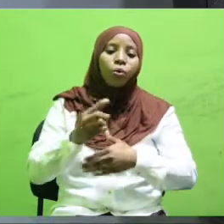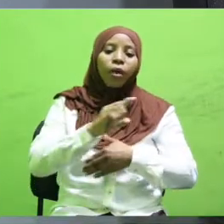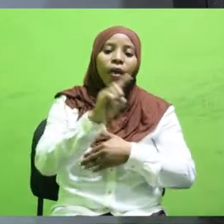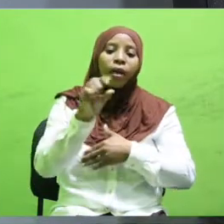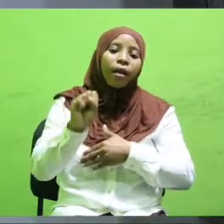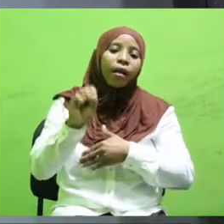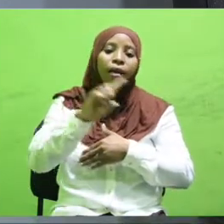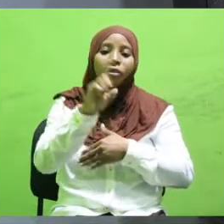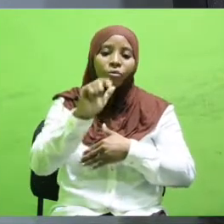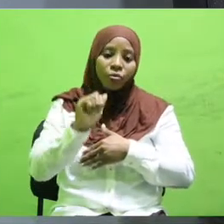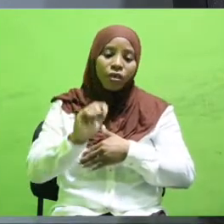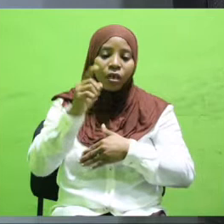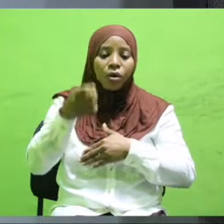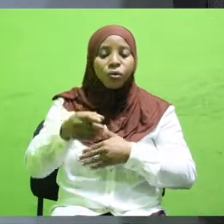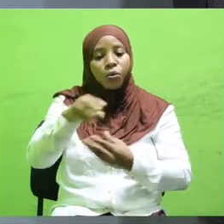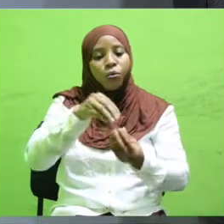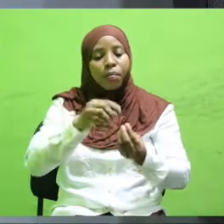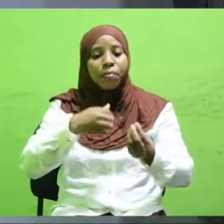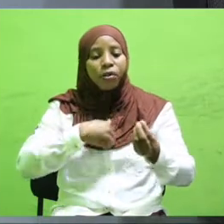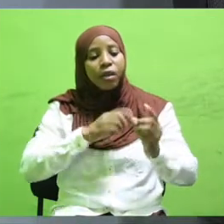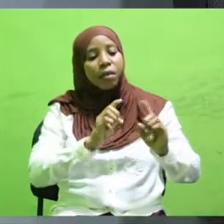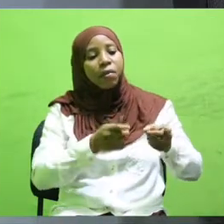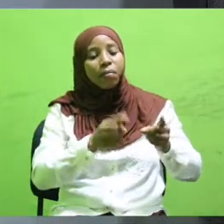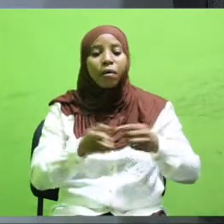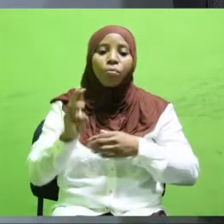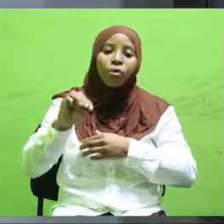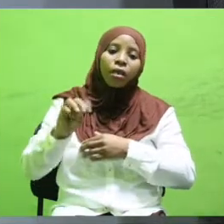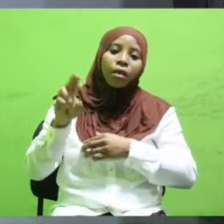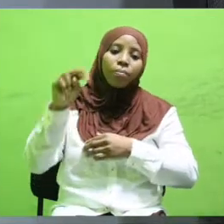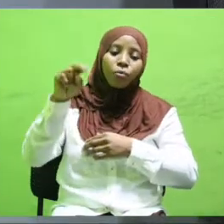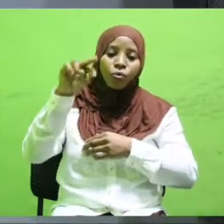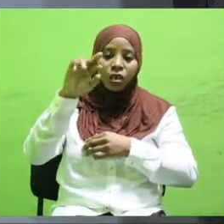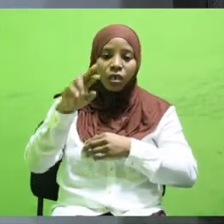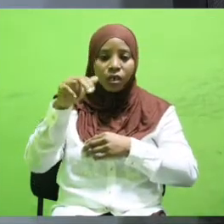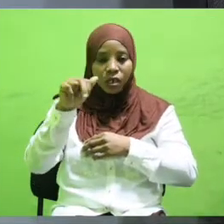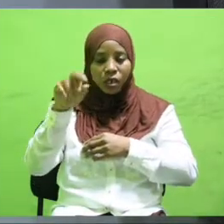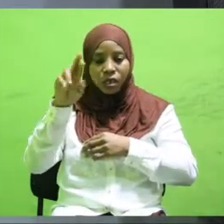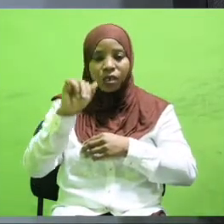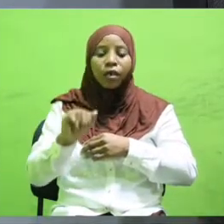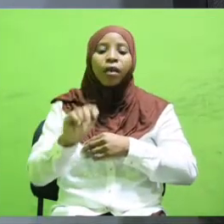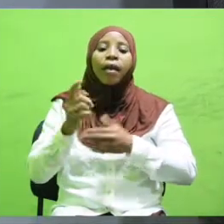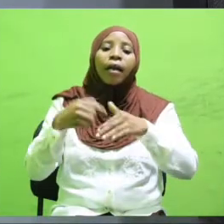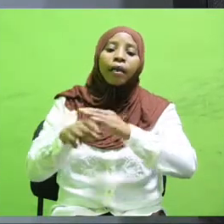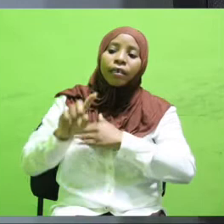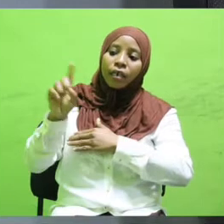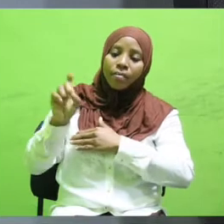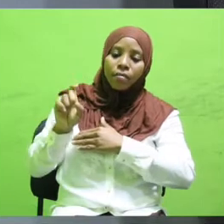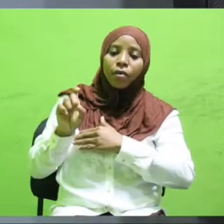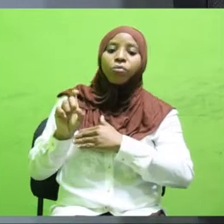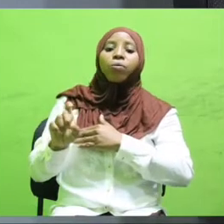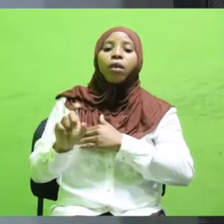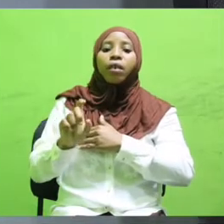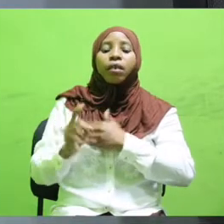You're going to be with me, Munir Mustafa, as we guide each other on how to tackle questions which occur